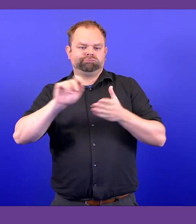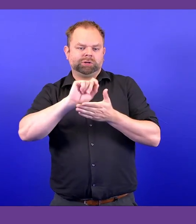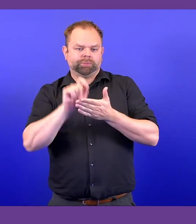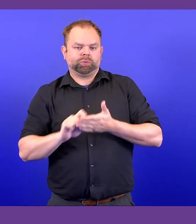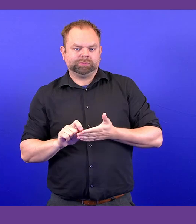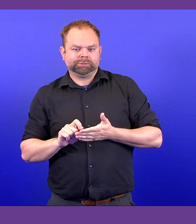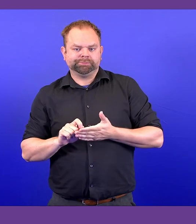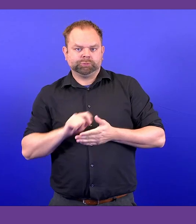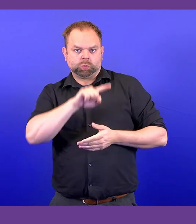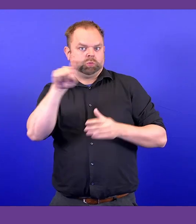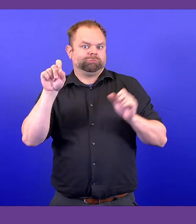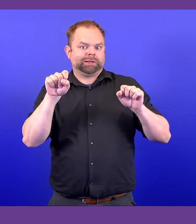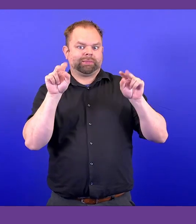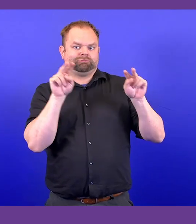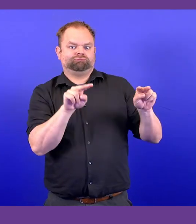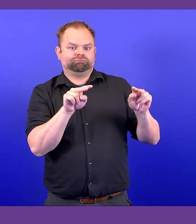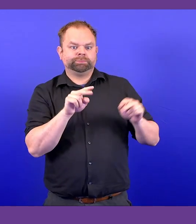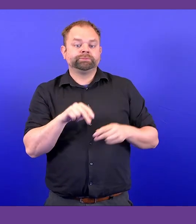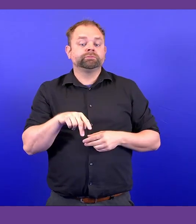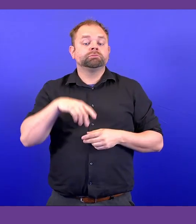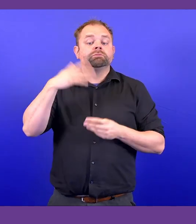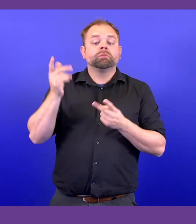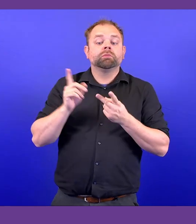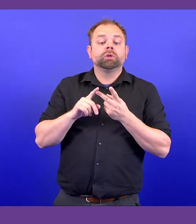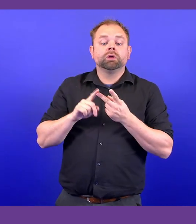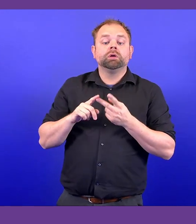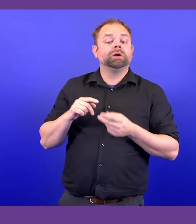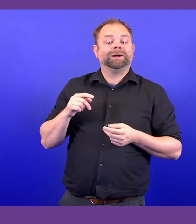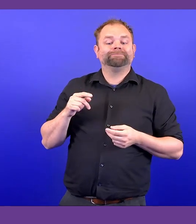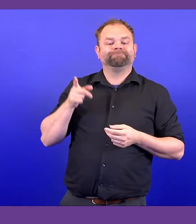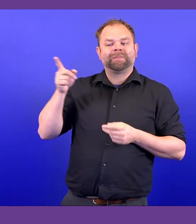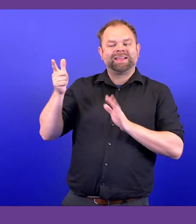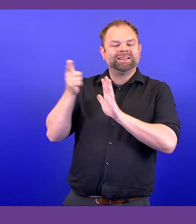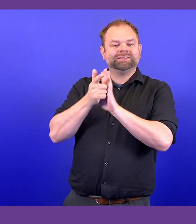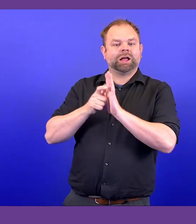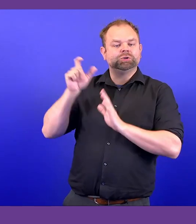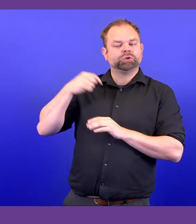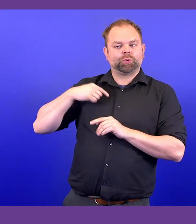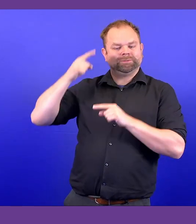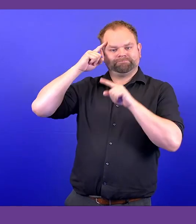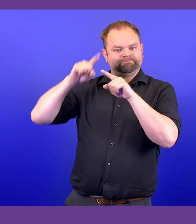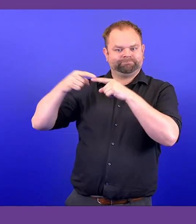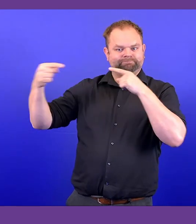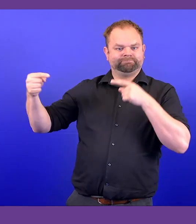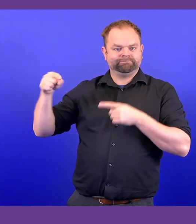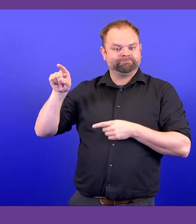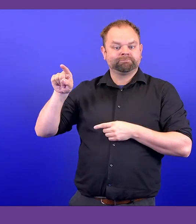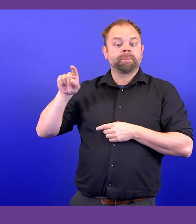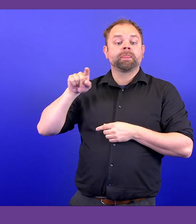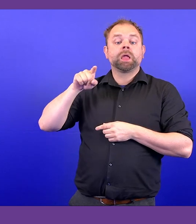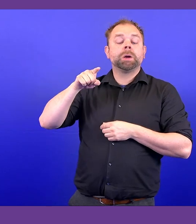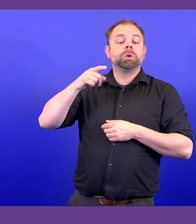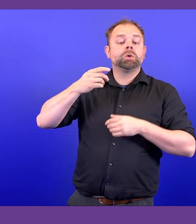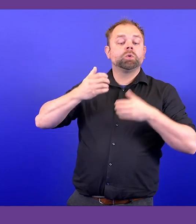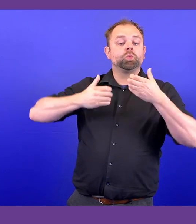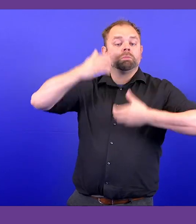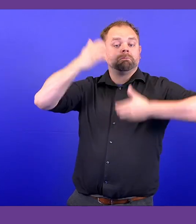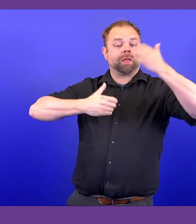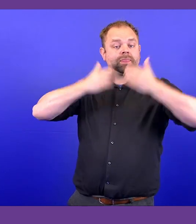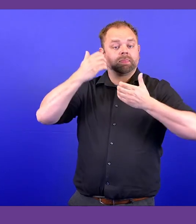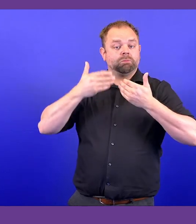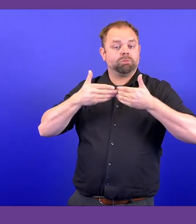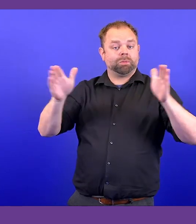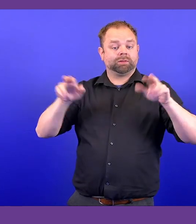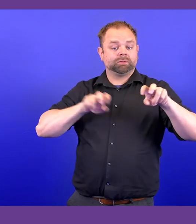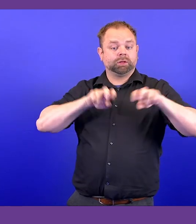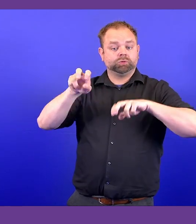every municipality, every city has to reinvent the wheel when they're procuring, for example, new trams or new